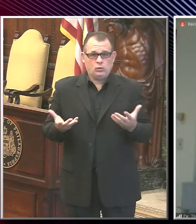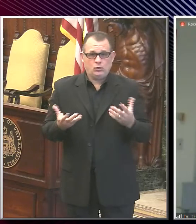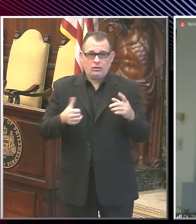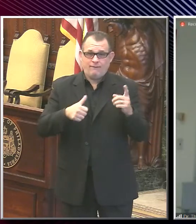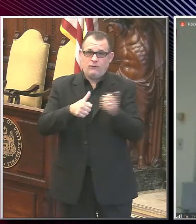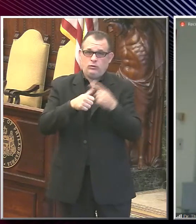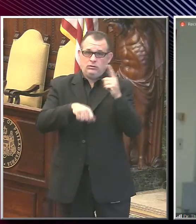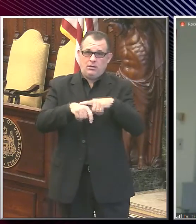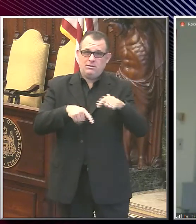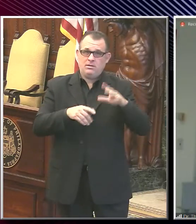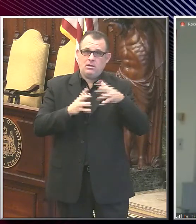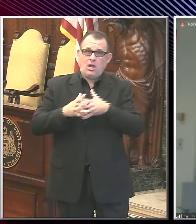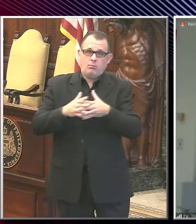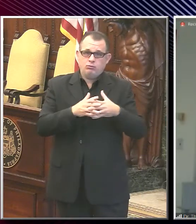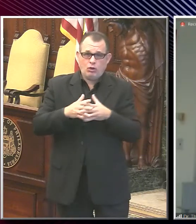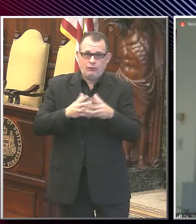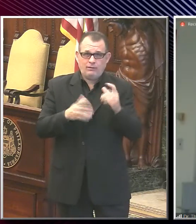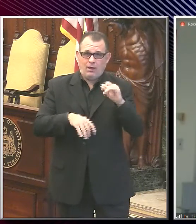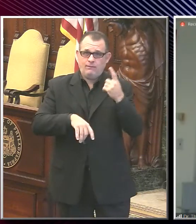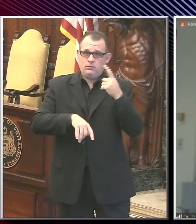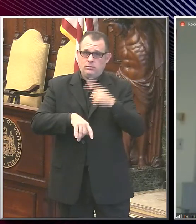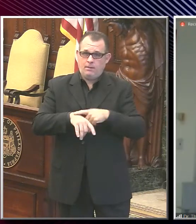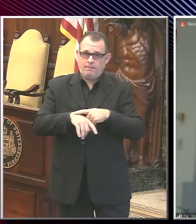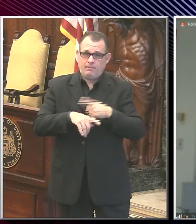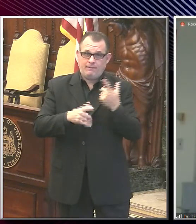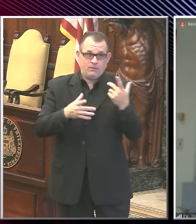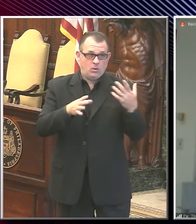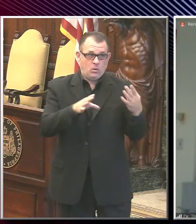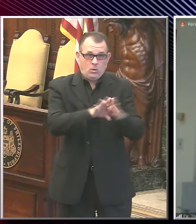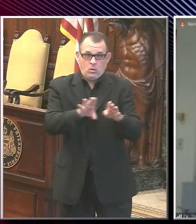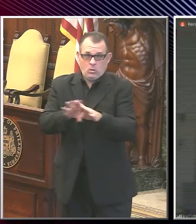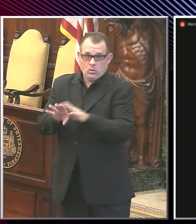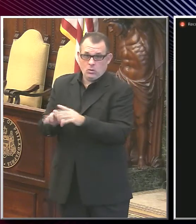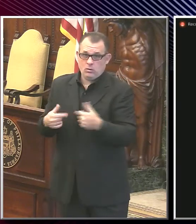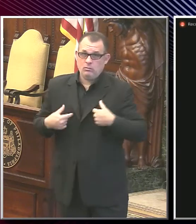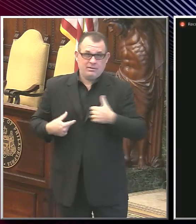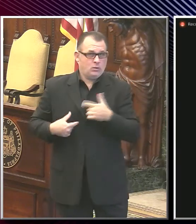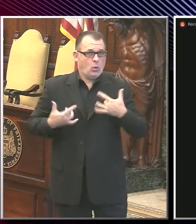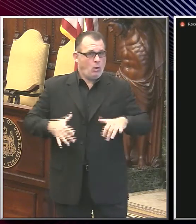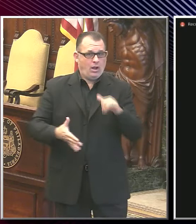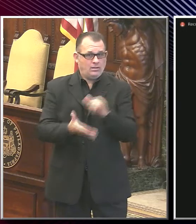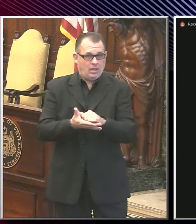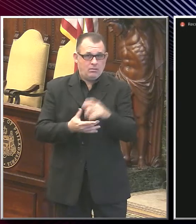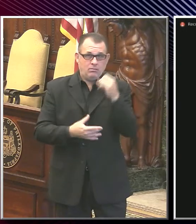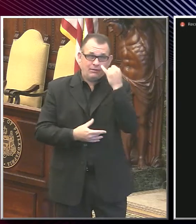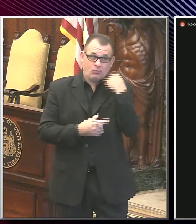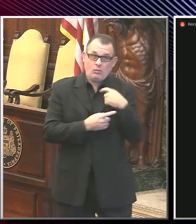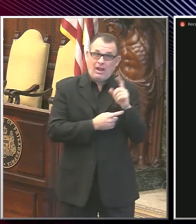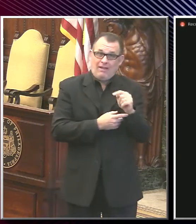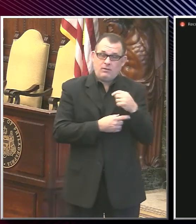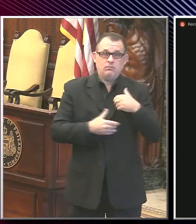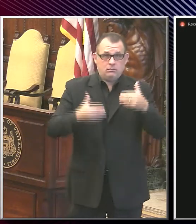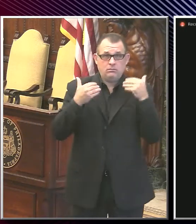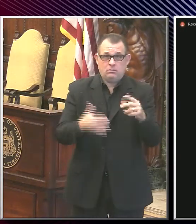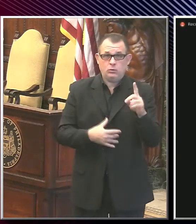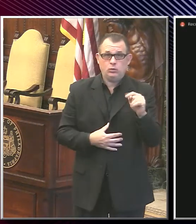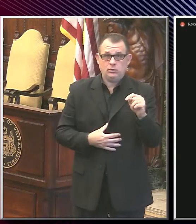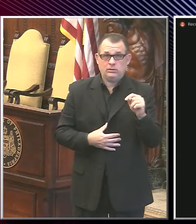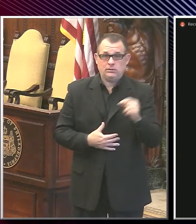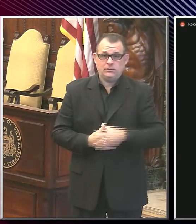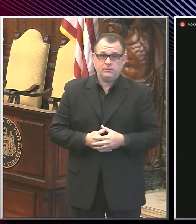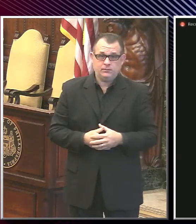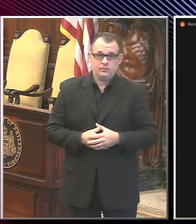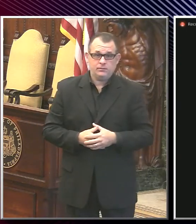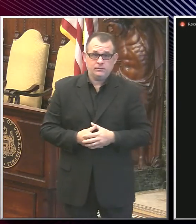certainly wouldn't want to go to a full lockdown, but anything is possible. Right. And when do you think a potential third